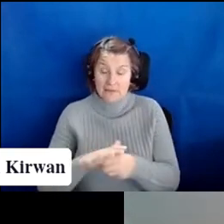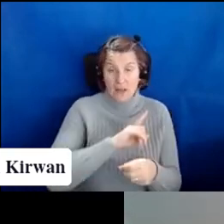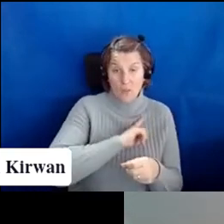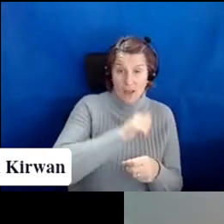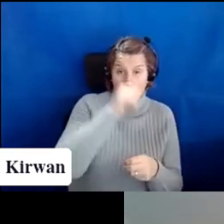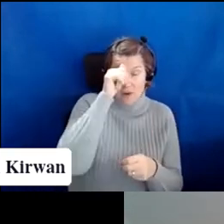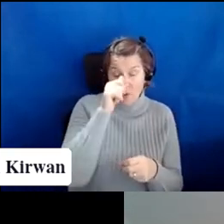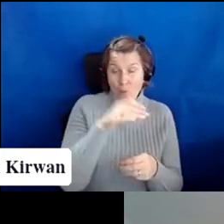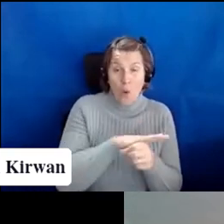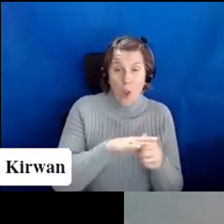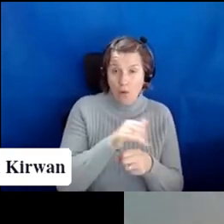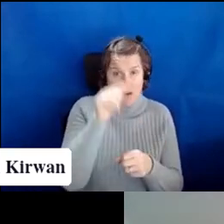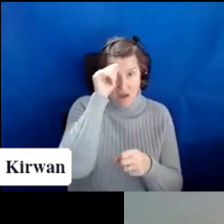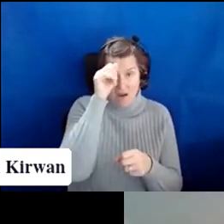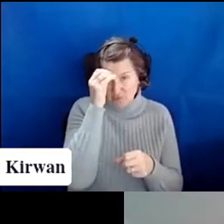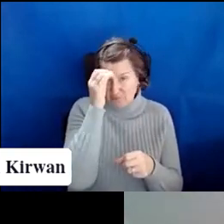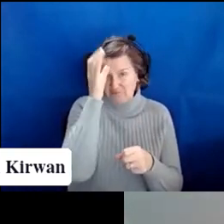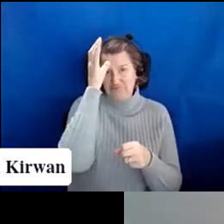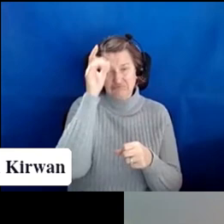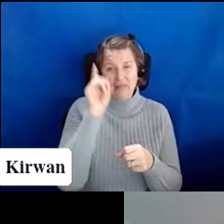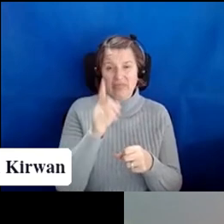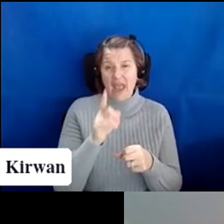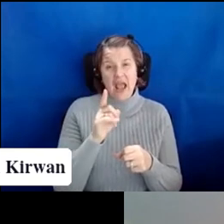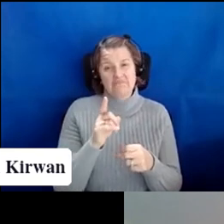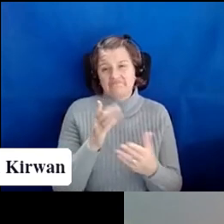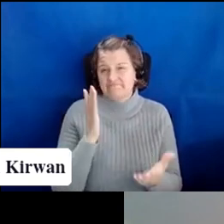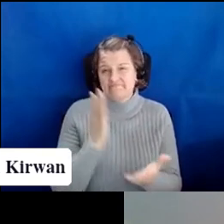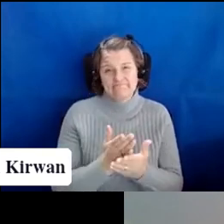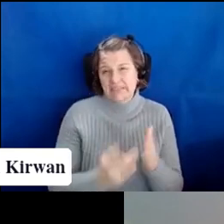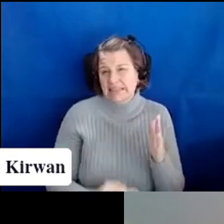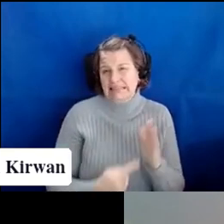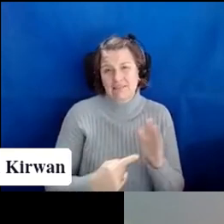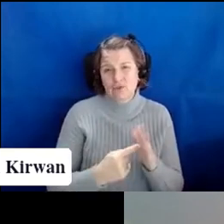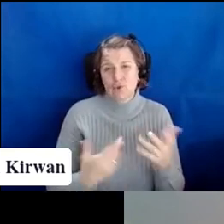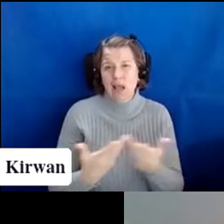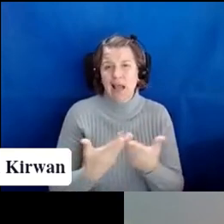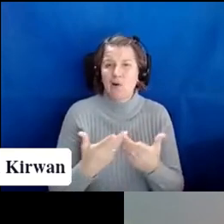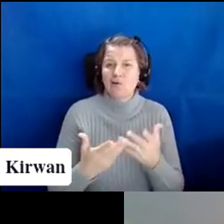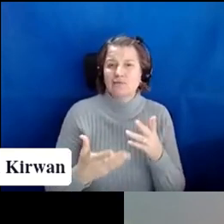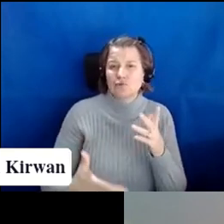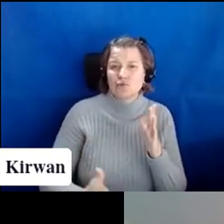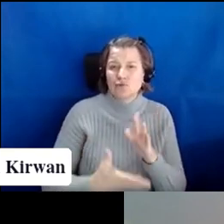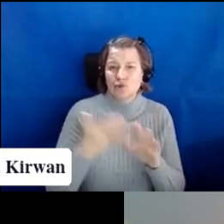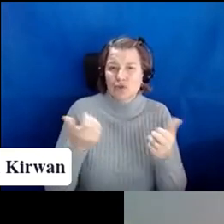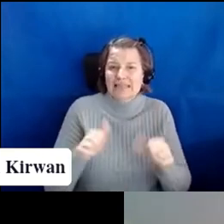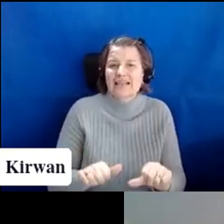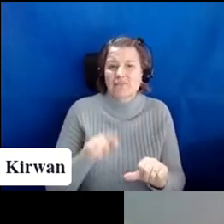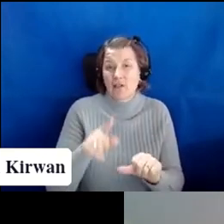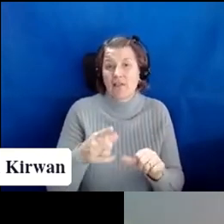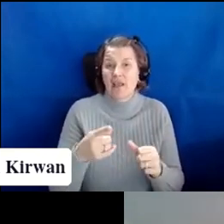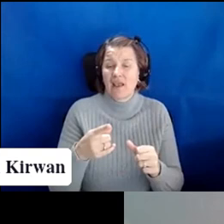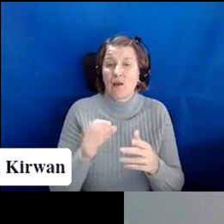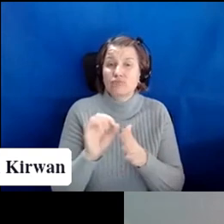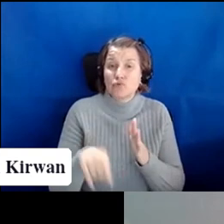is essential to how successful the delivery of these things are. But it just strikes me that we're all trying to address the same